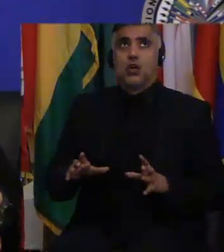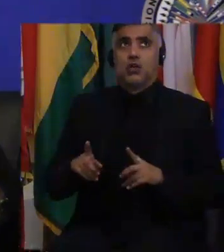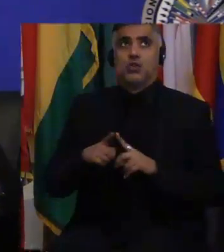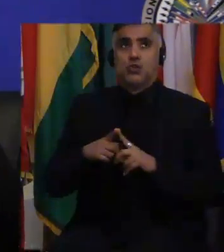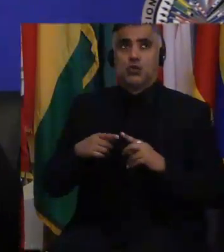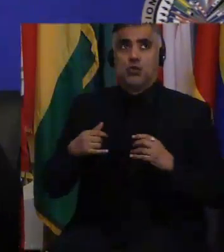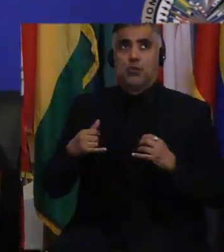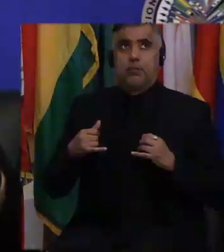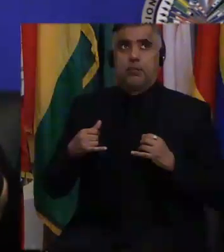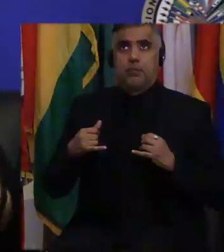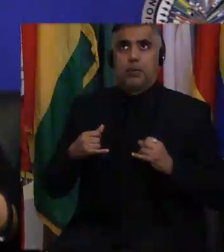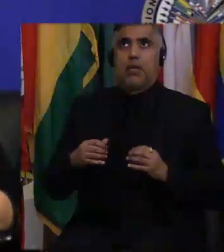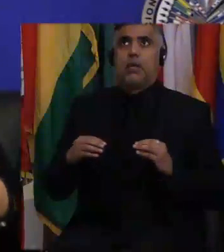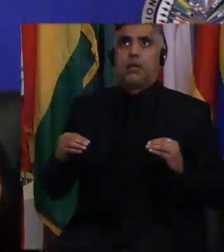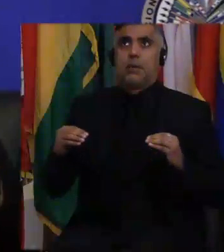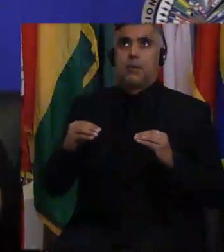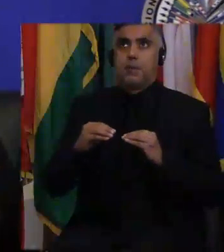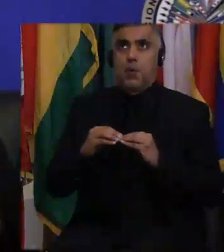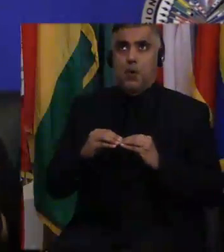play